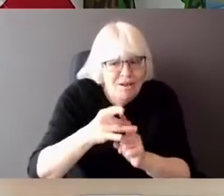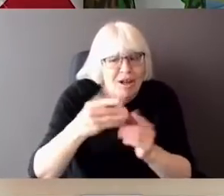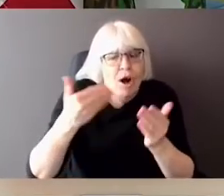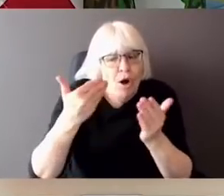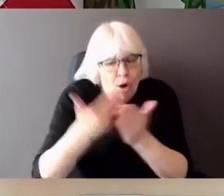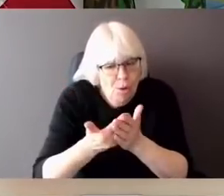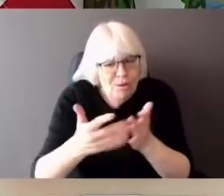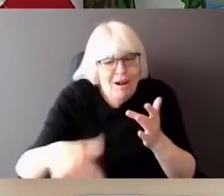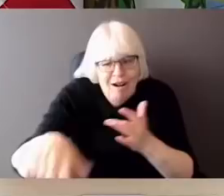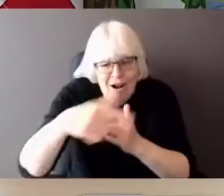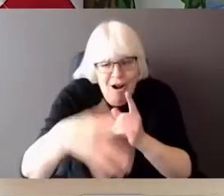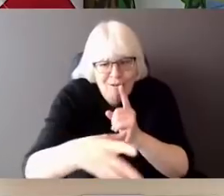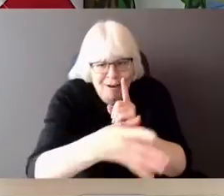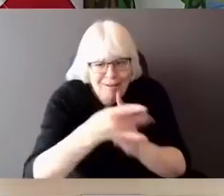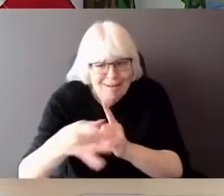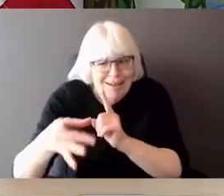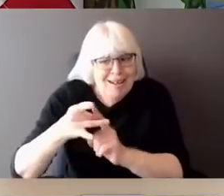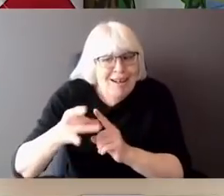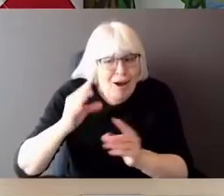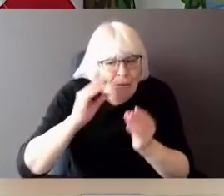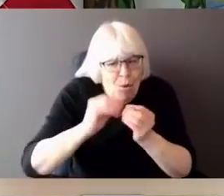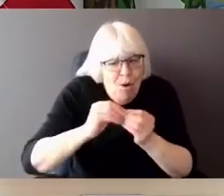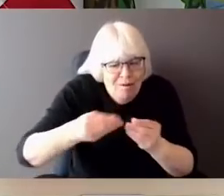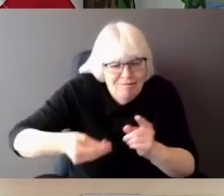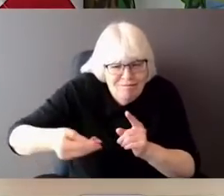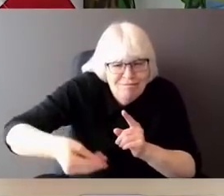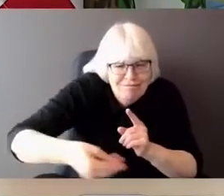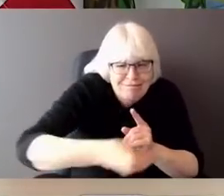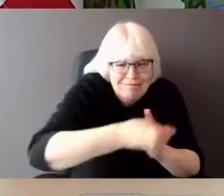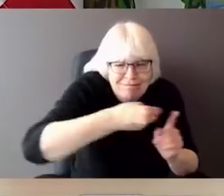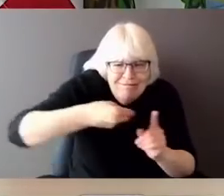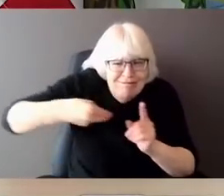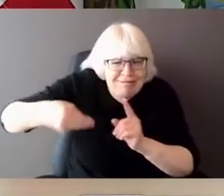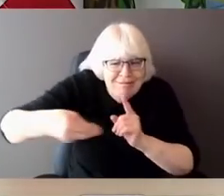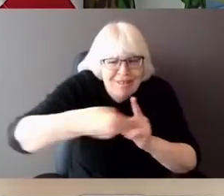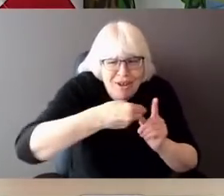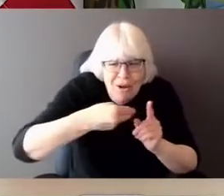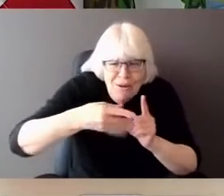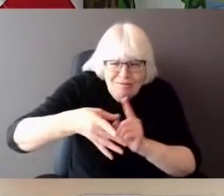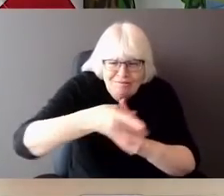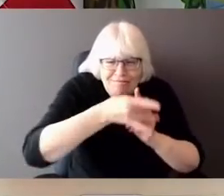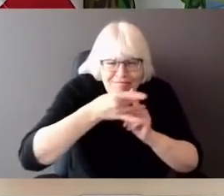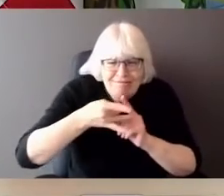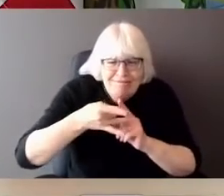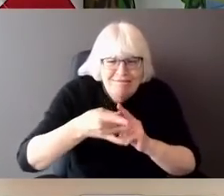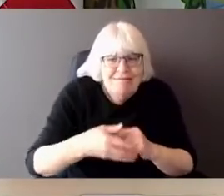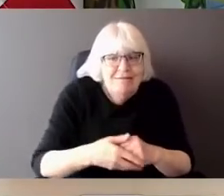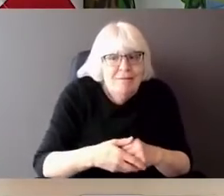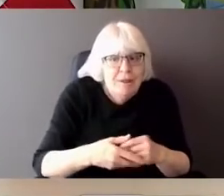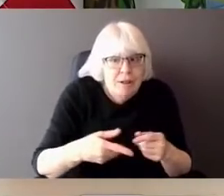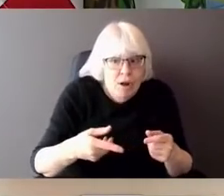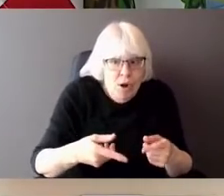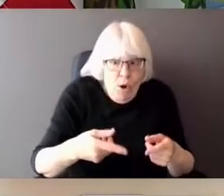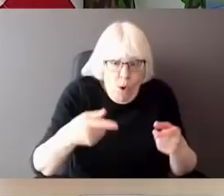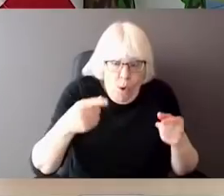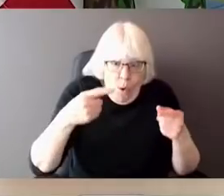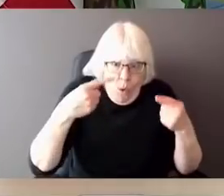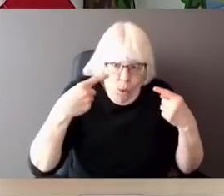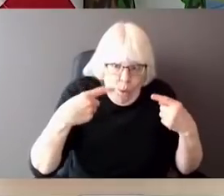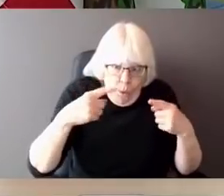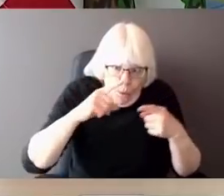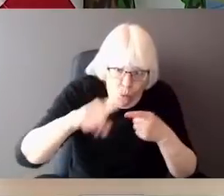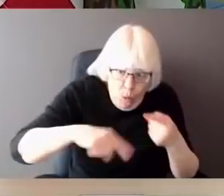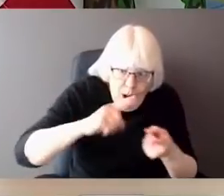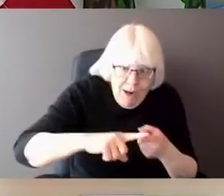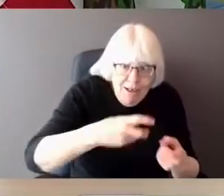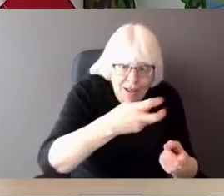and so trying to, you know, be careful as we make these steps and ease up a lot of public health